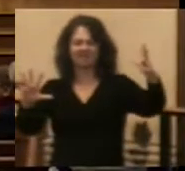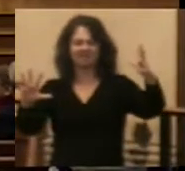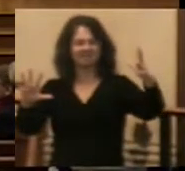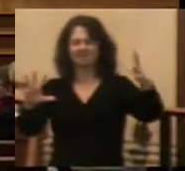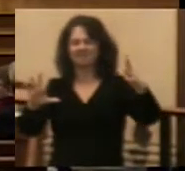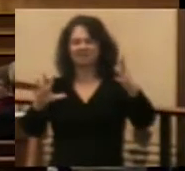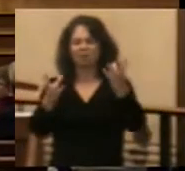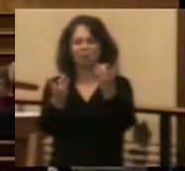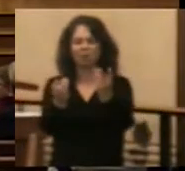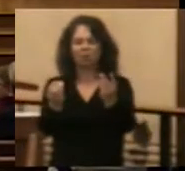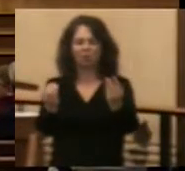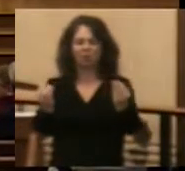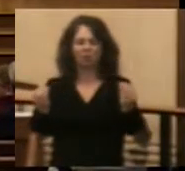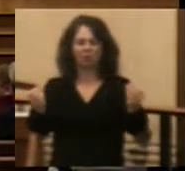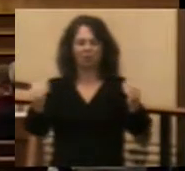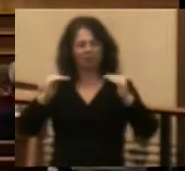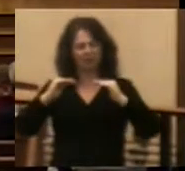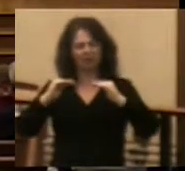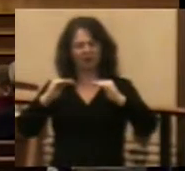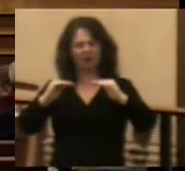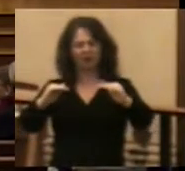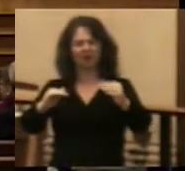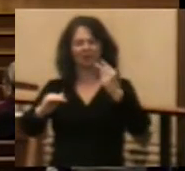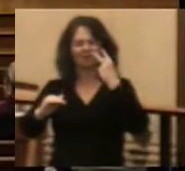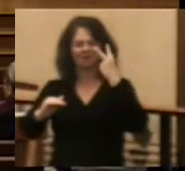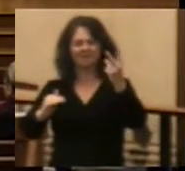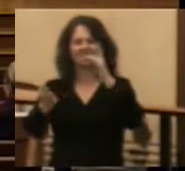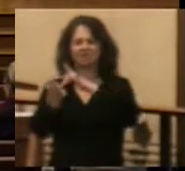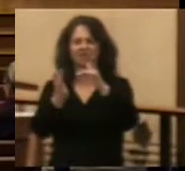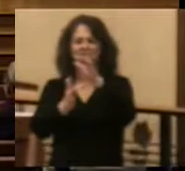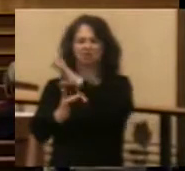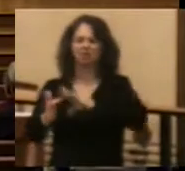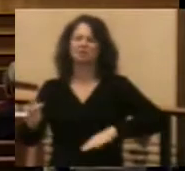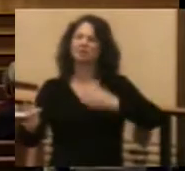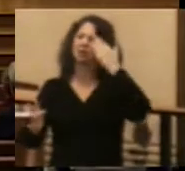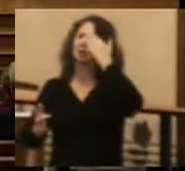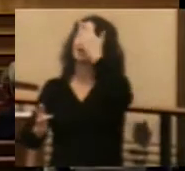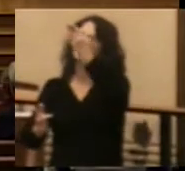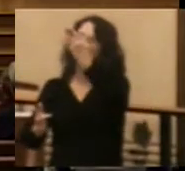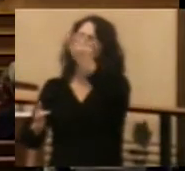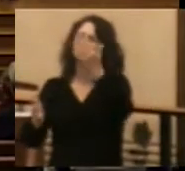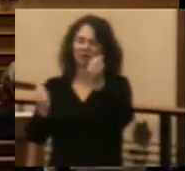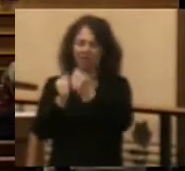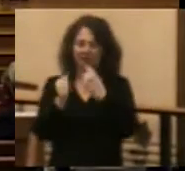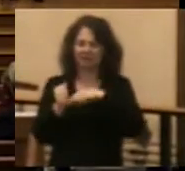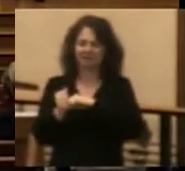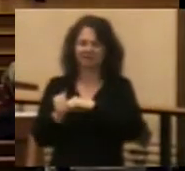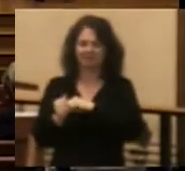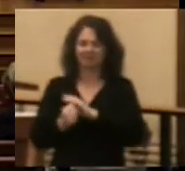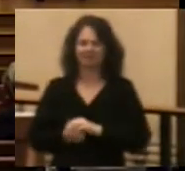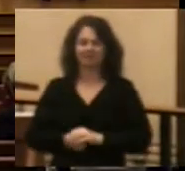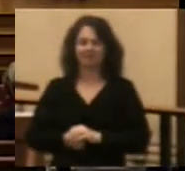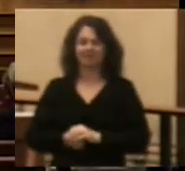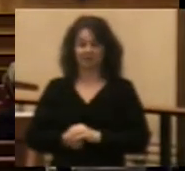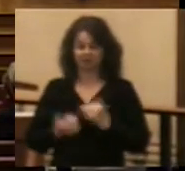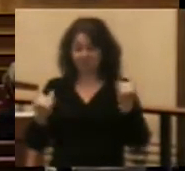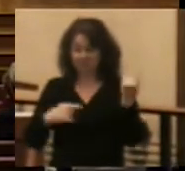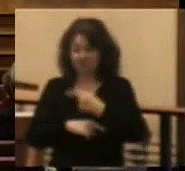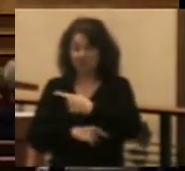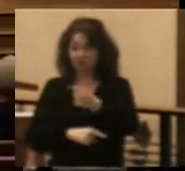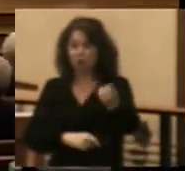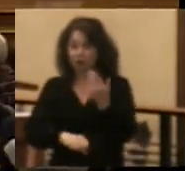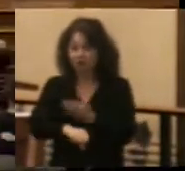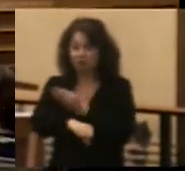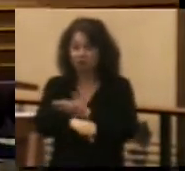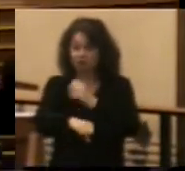at work revealed in Jesus Christ. A powerful word. You are construction workers today. You